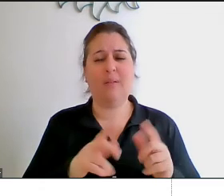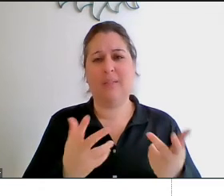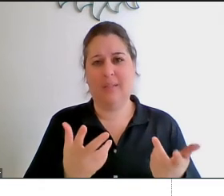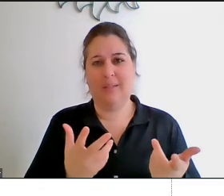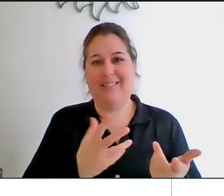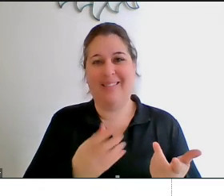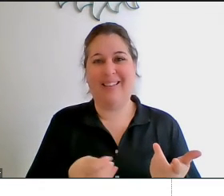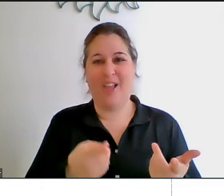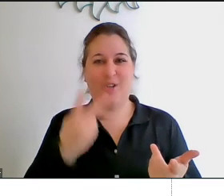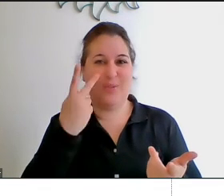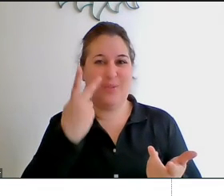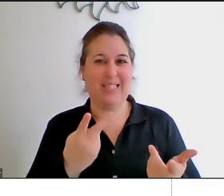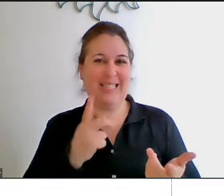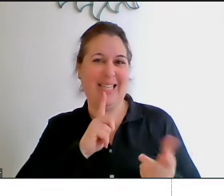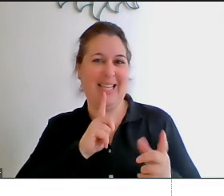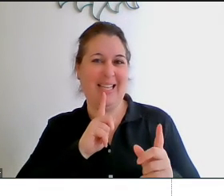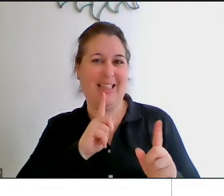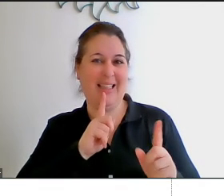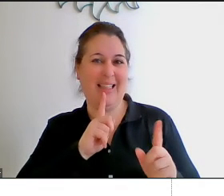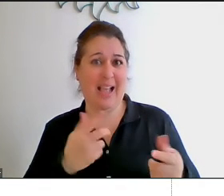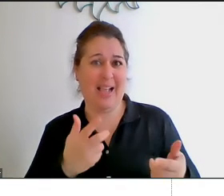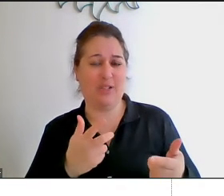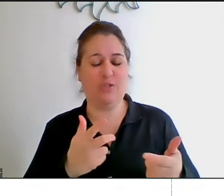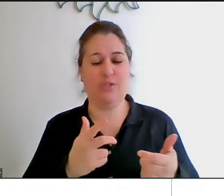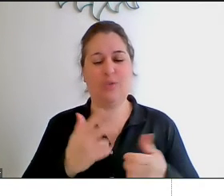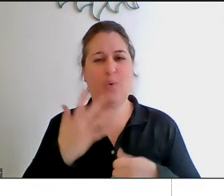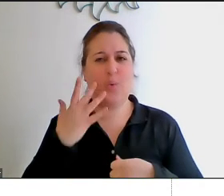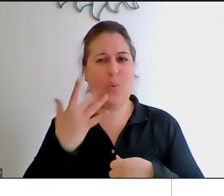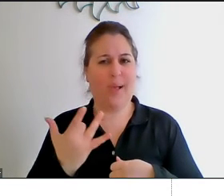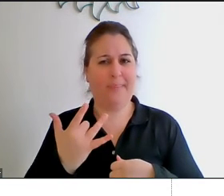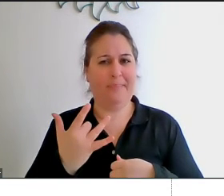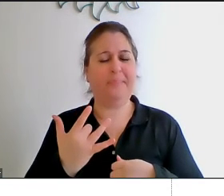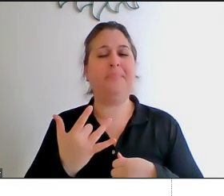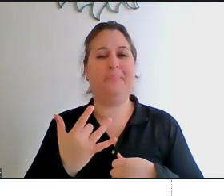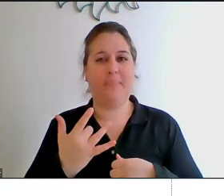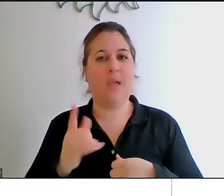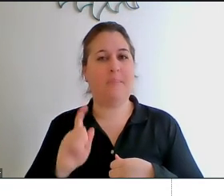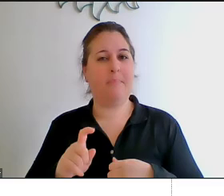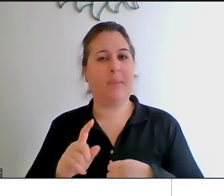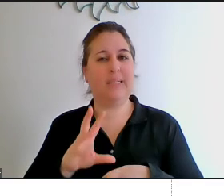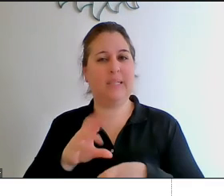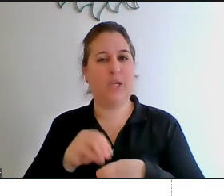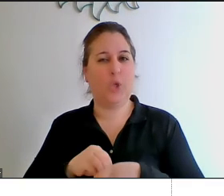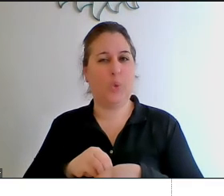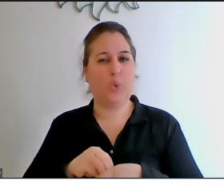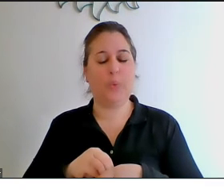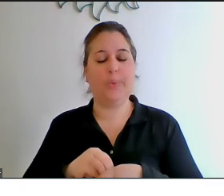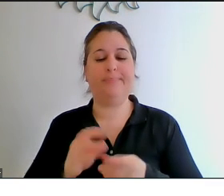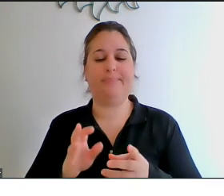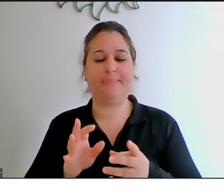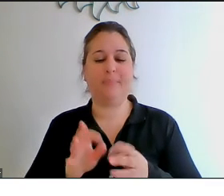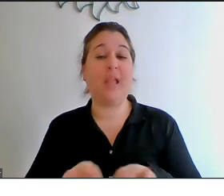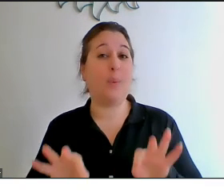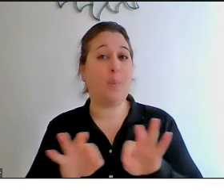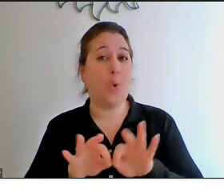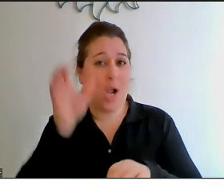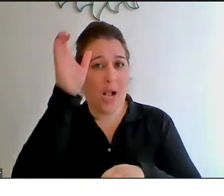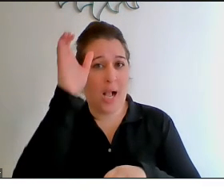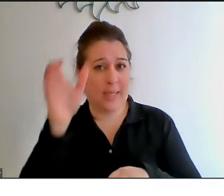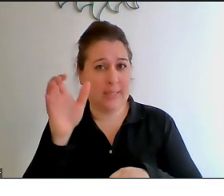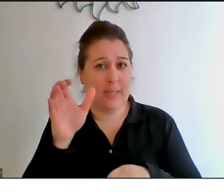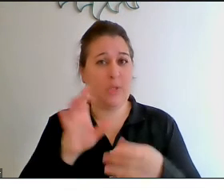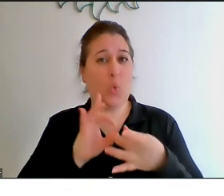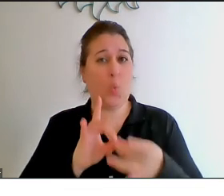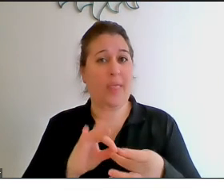something relies on something very, very important when we are talking about numbers. Okay,